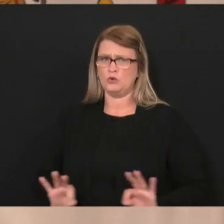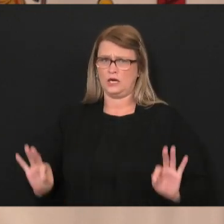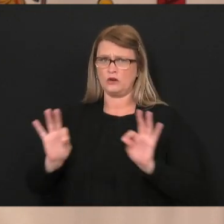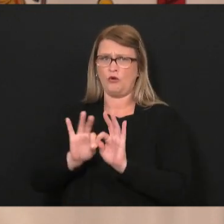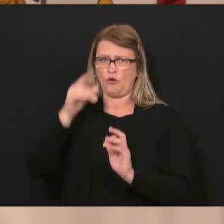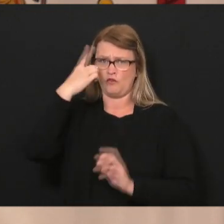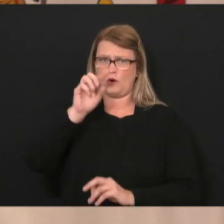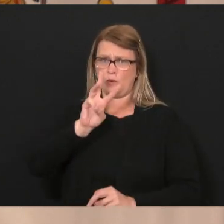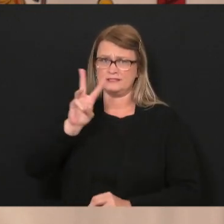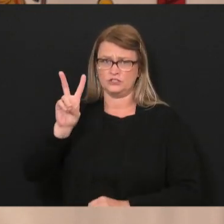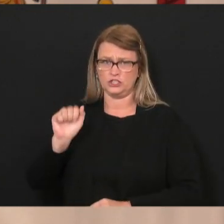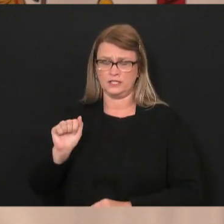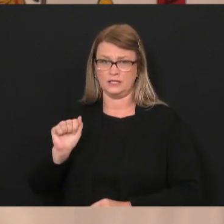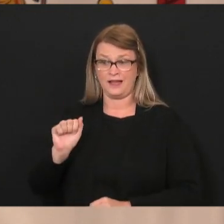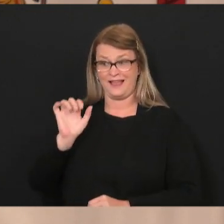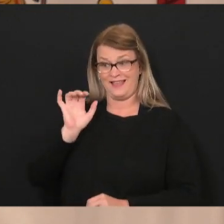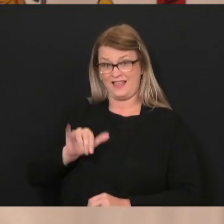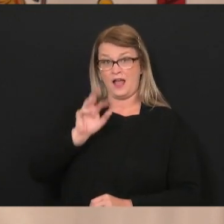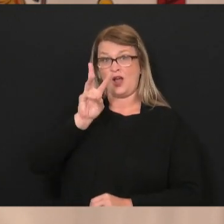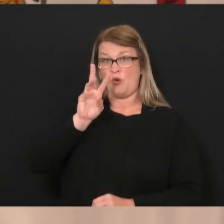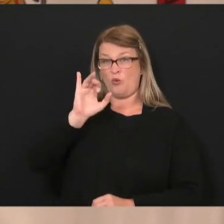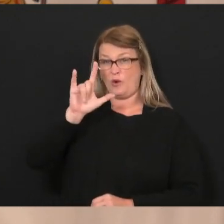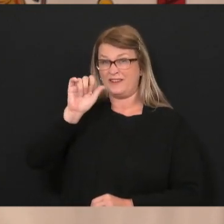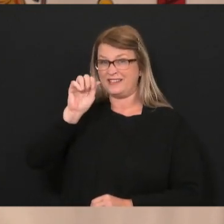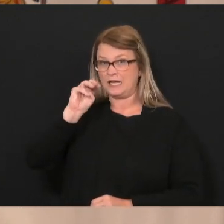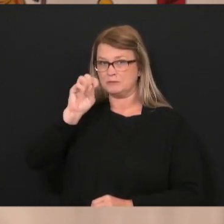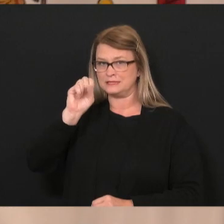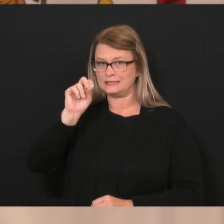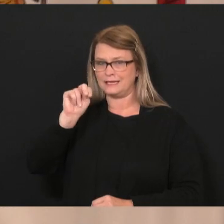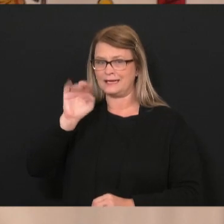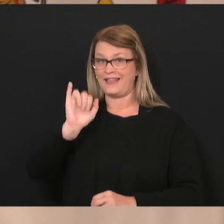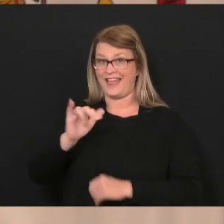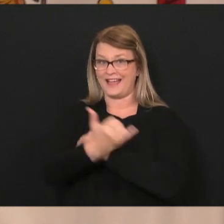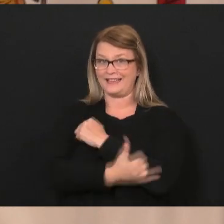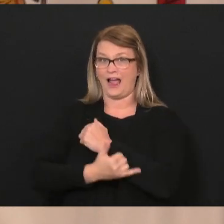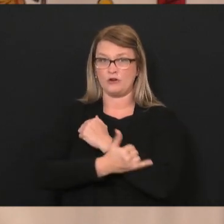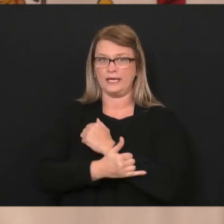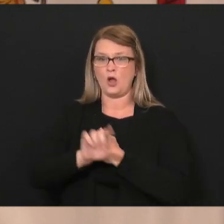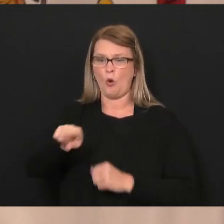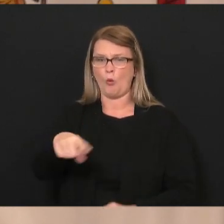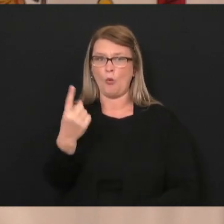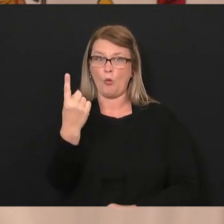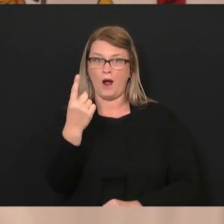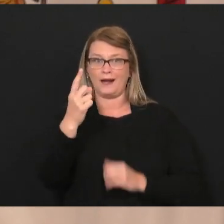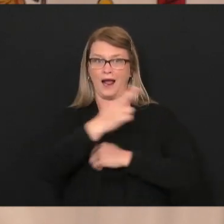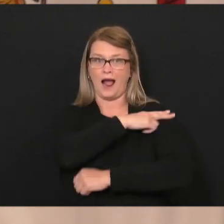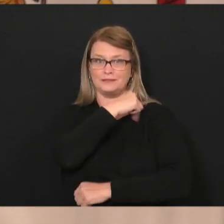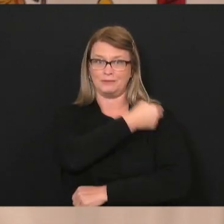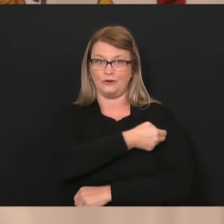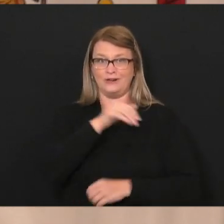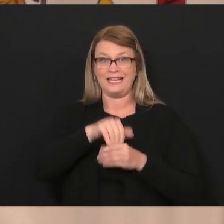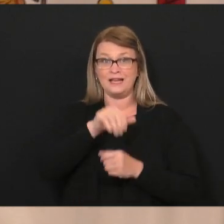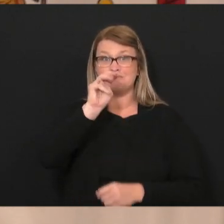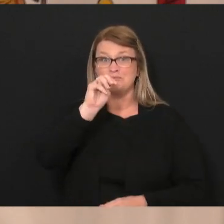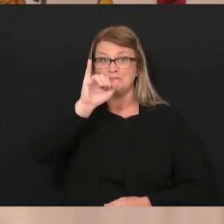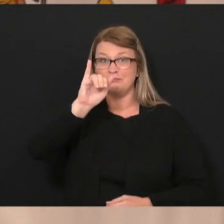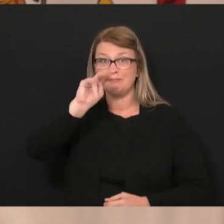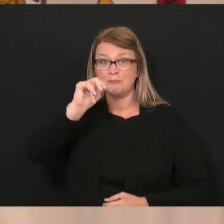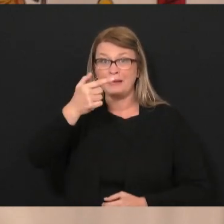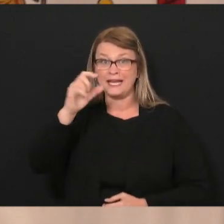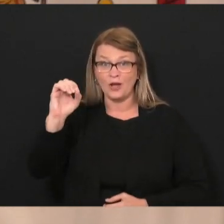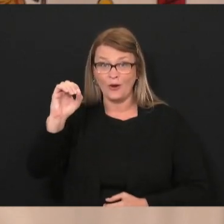Williamson is in a county that it is the only hospital, Mingo County, and we've got